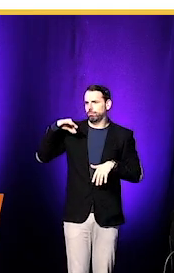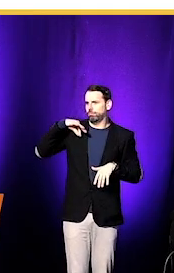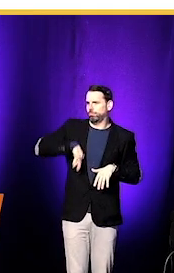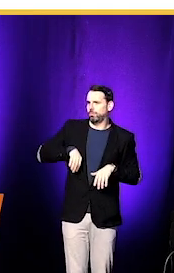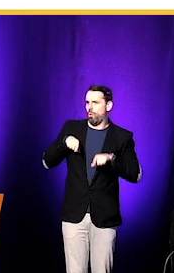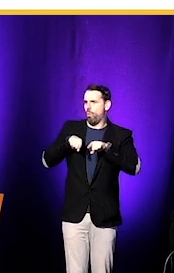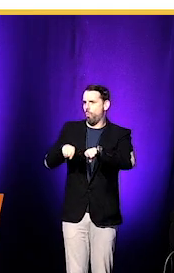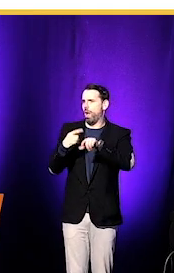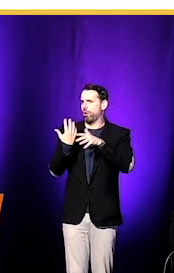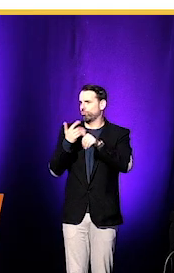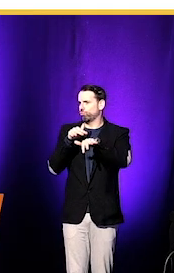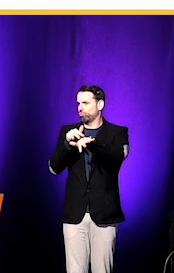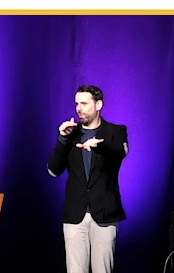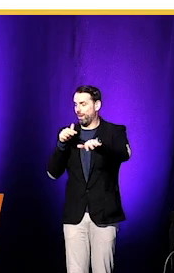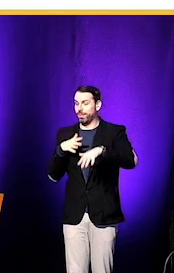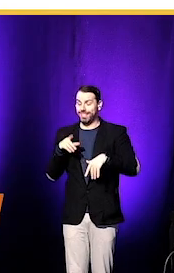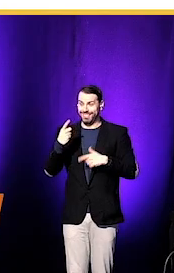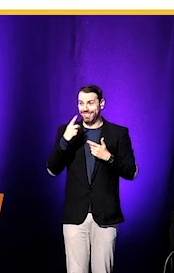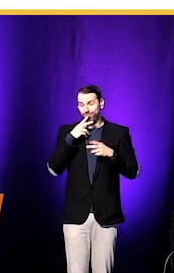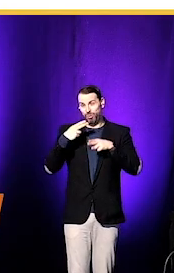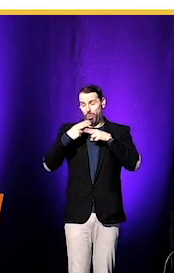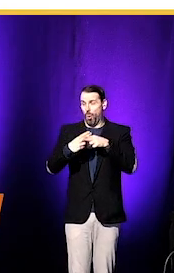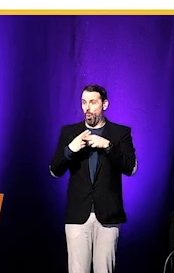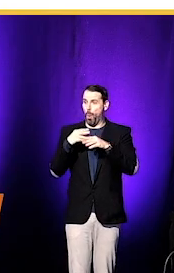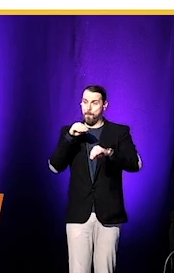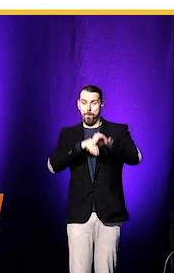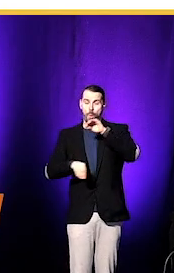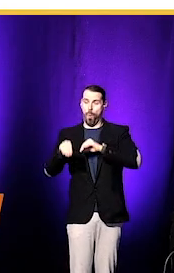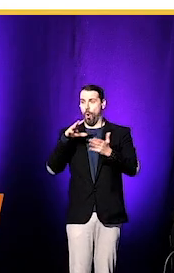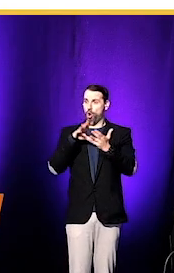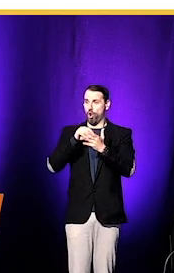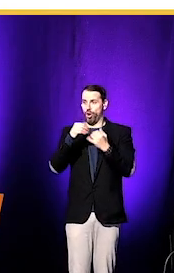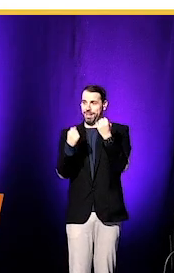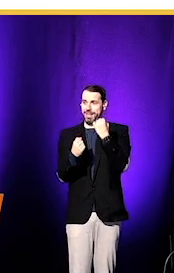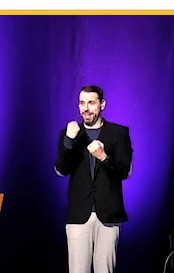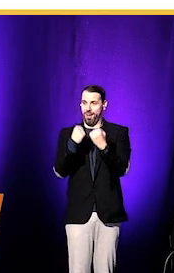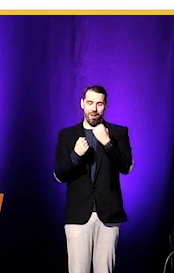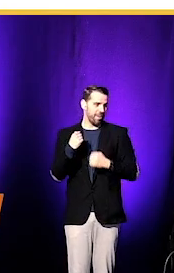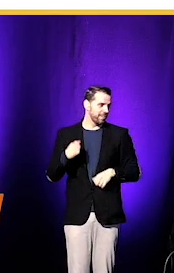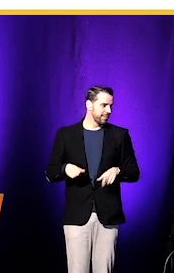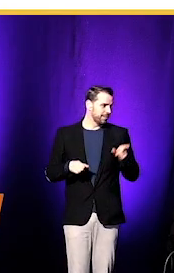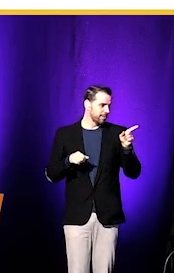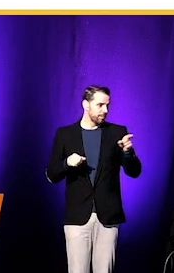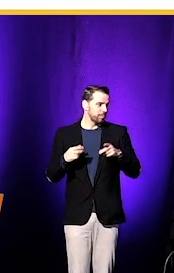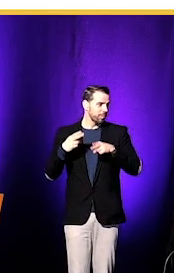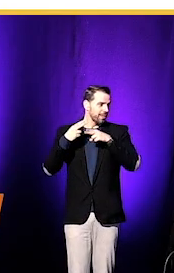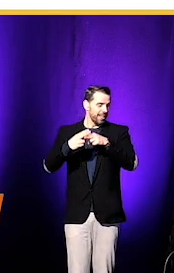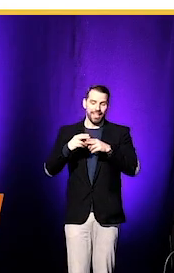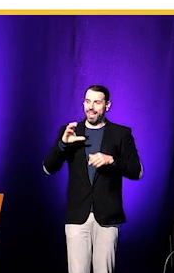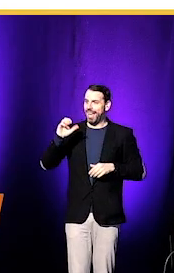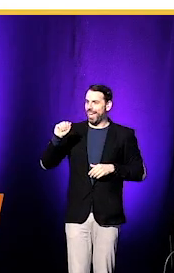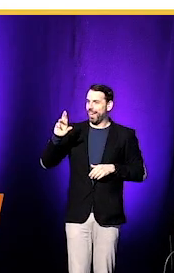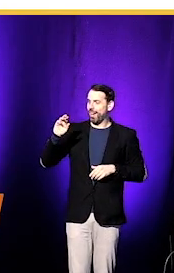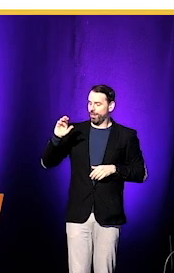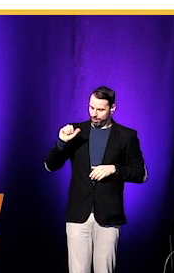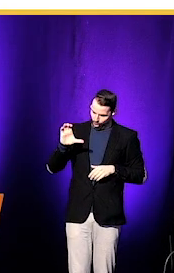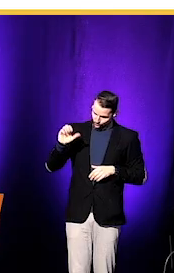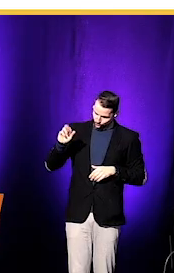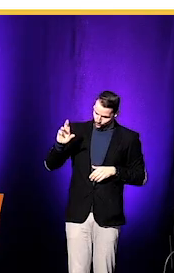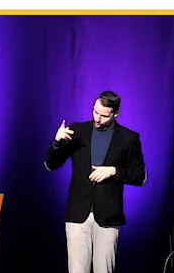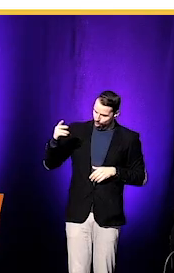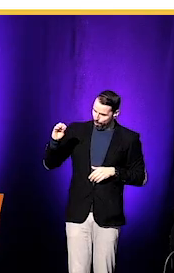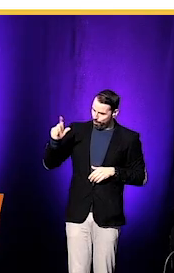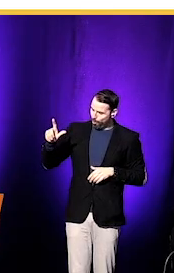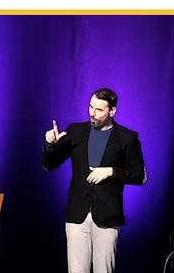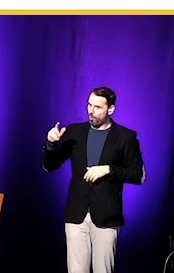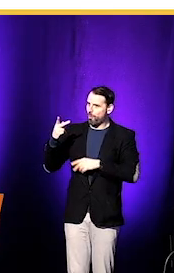This mobile learning car became a site for what Mira Garcia Morel called carpool pedagogies,